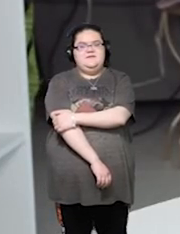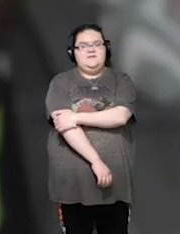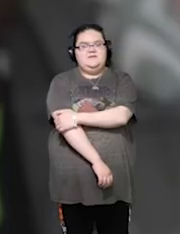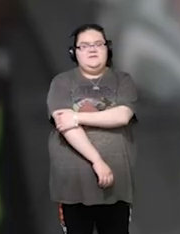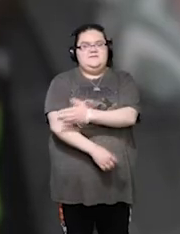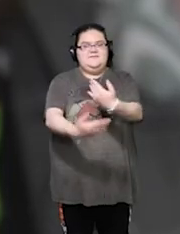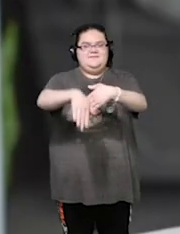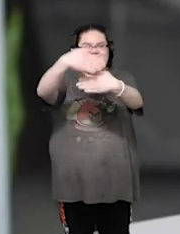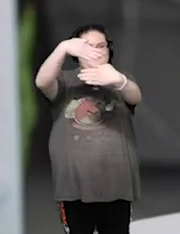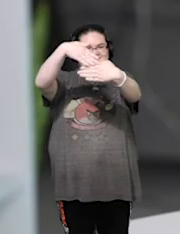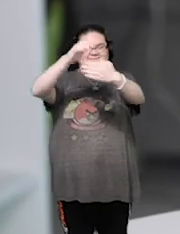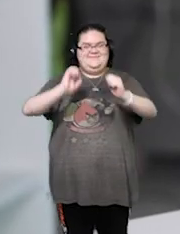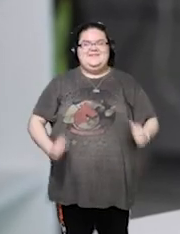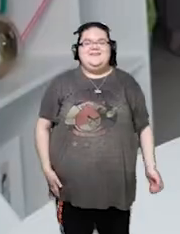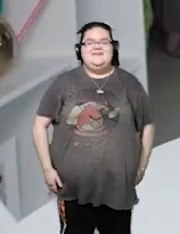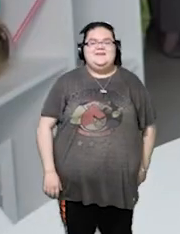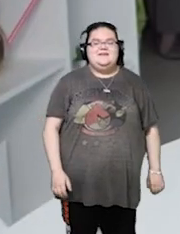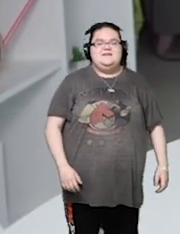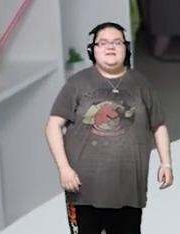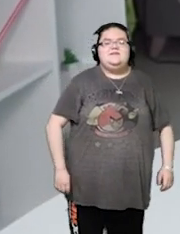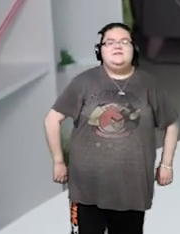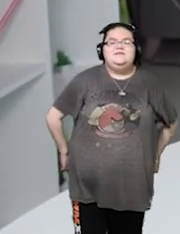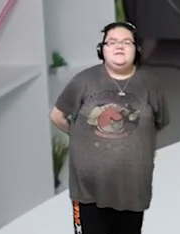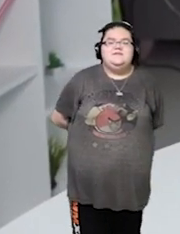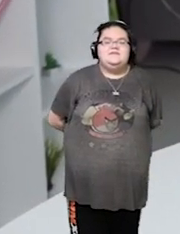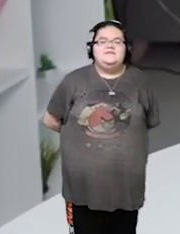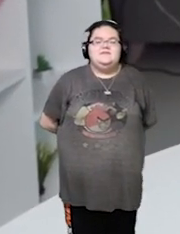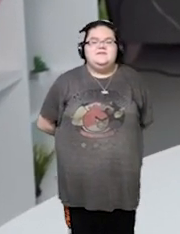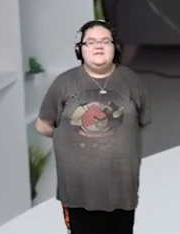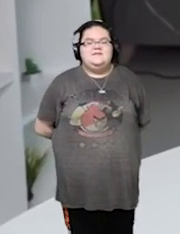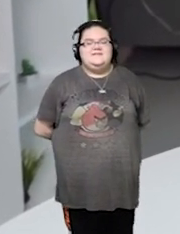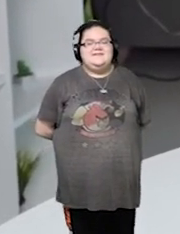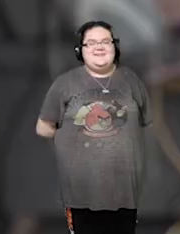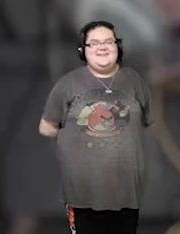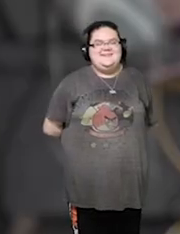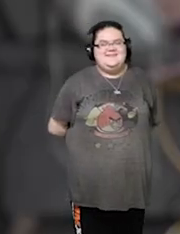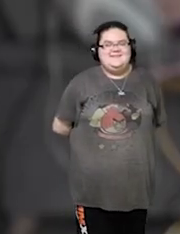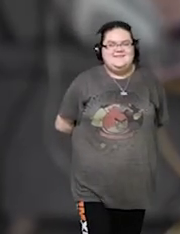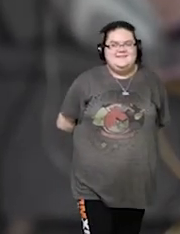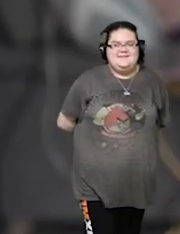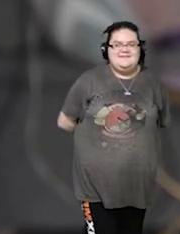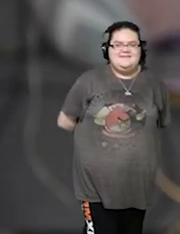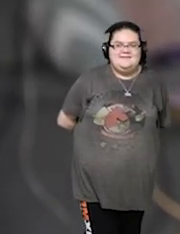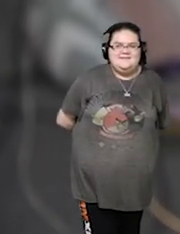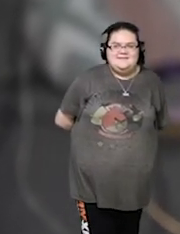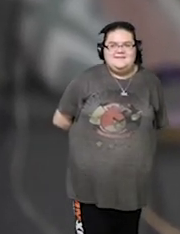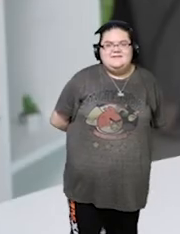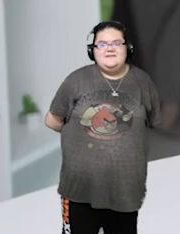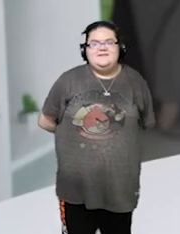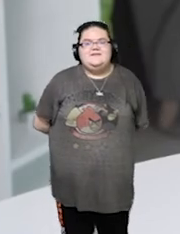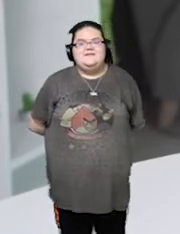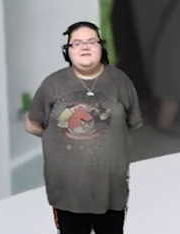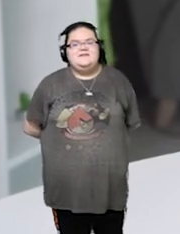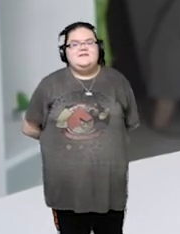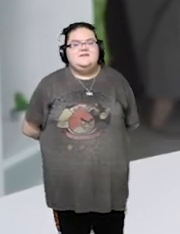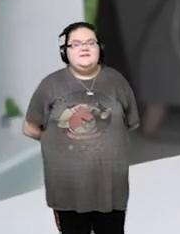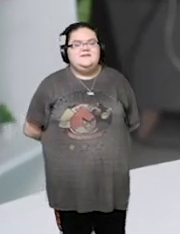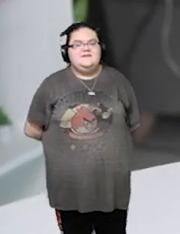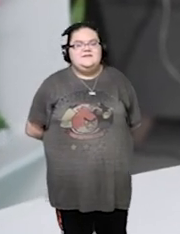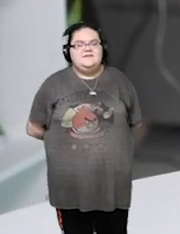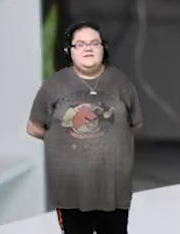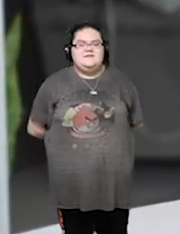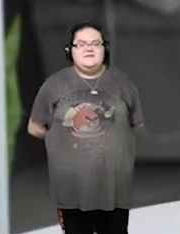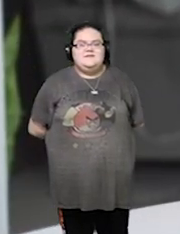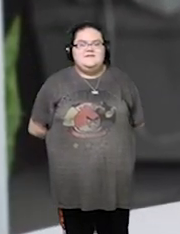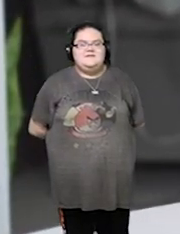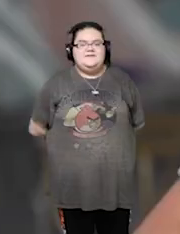Reverso right here. We also then have, this is a international watch company. Schaffhausen, it's a shark fin. Okay, it says Hodinkee in the side.